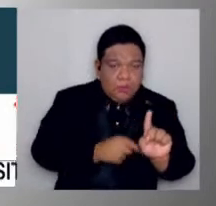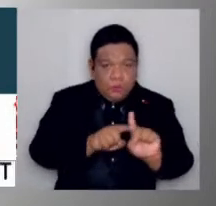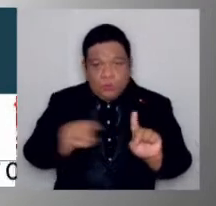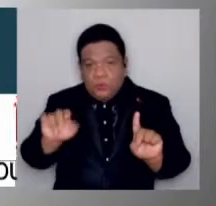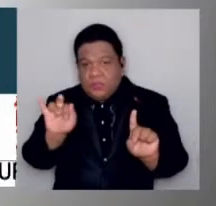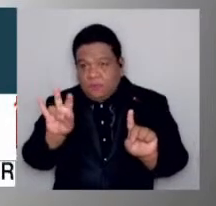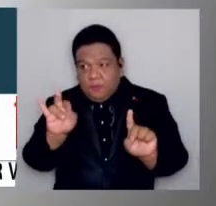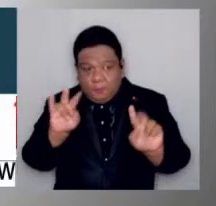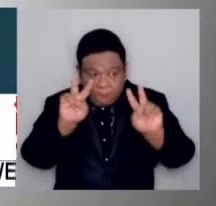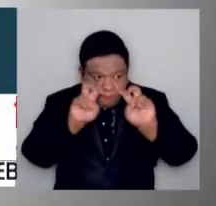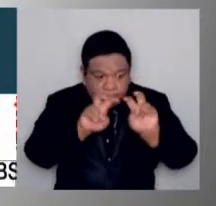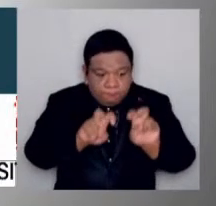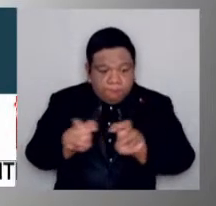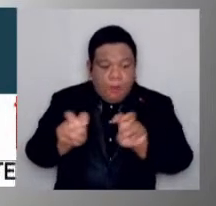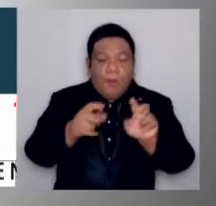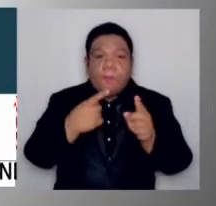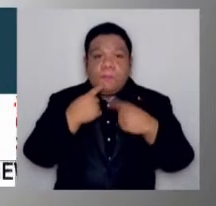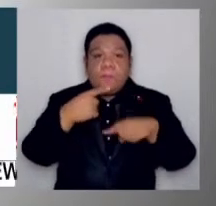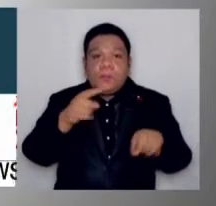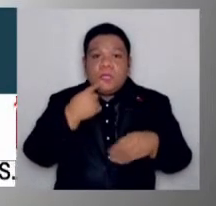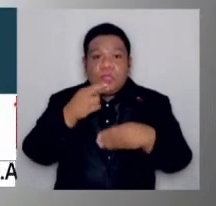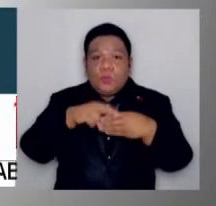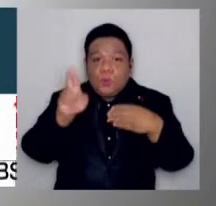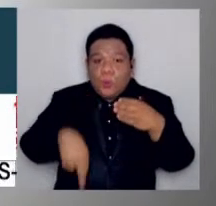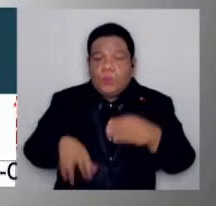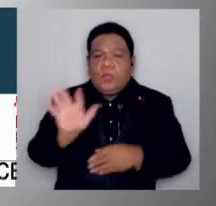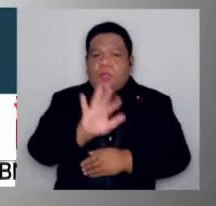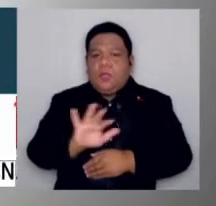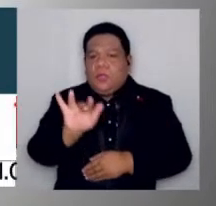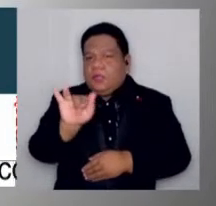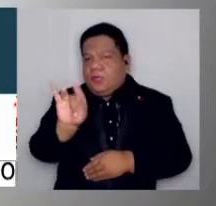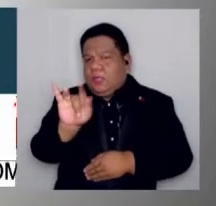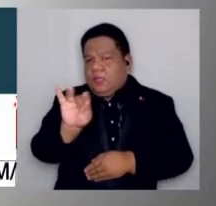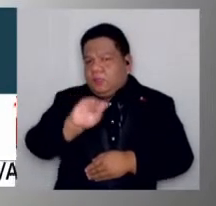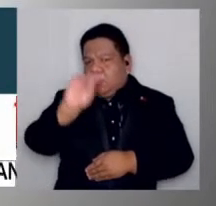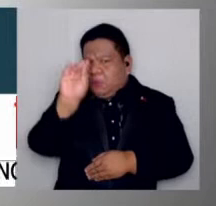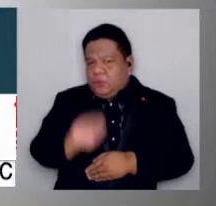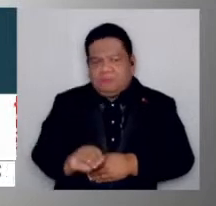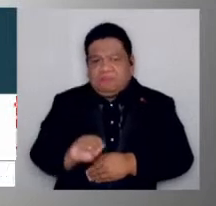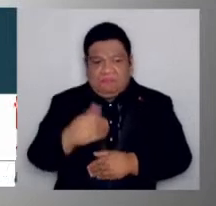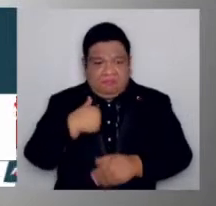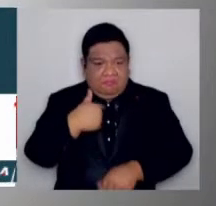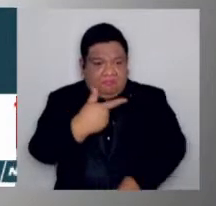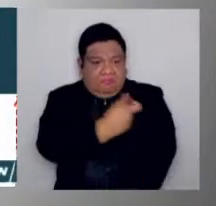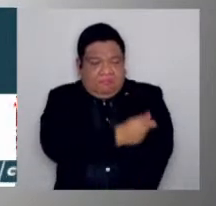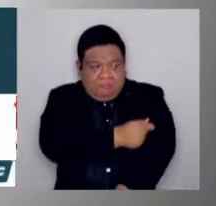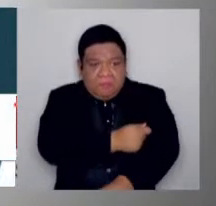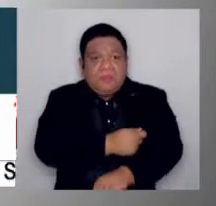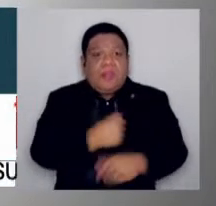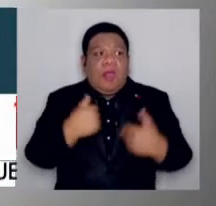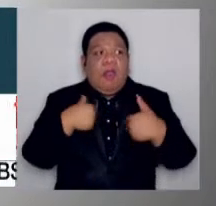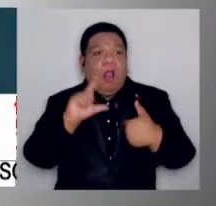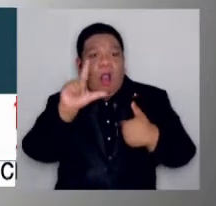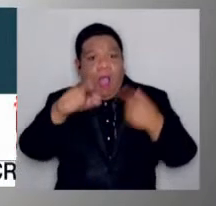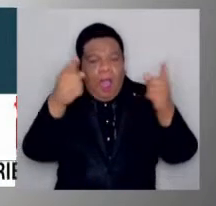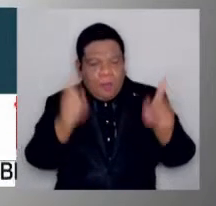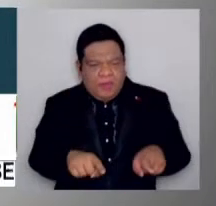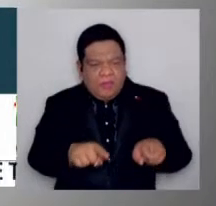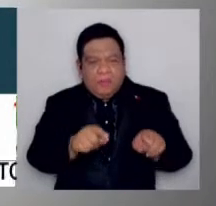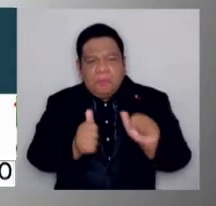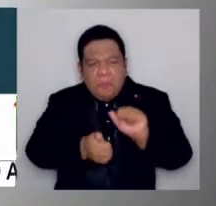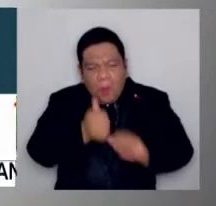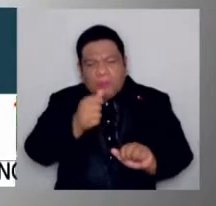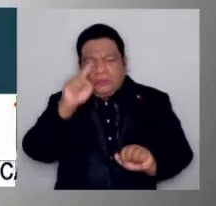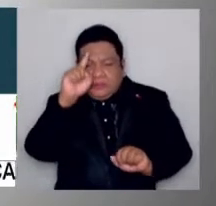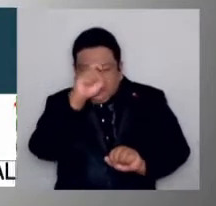show that more than 18% had adverse vaccine-related reactions, mostly headaches and pain at